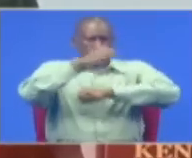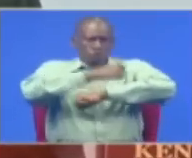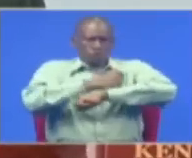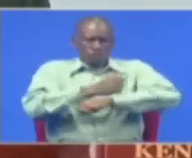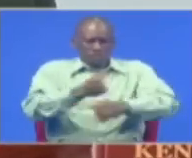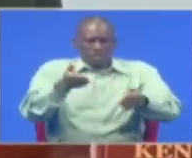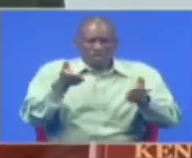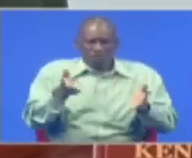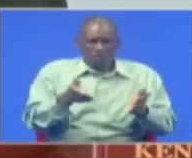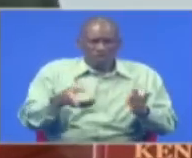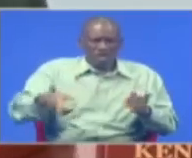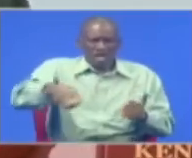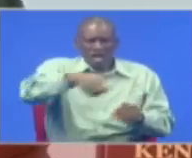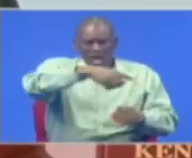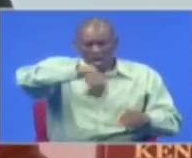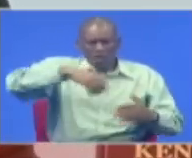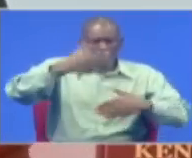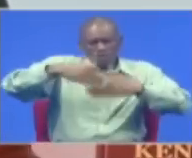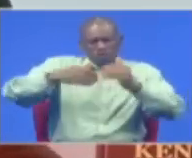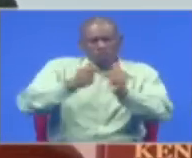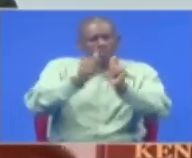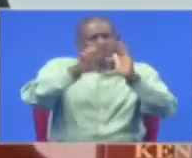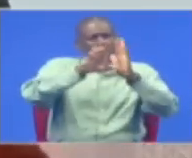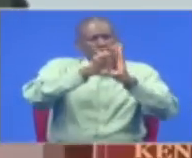moment, our relationship with law schools